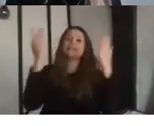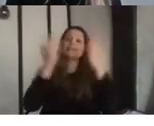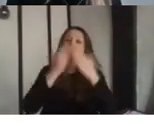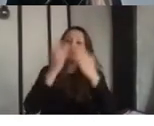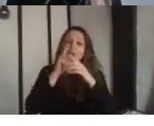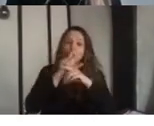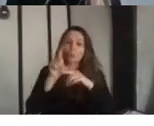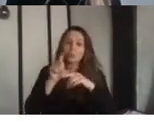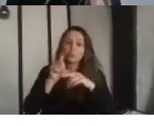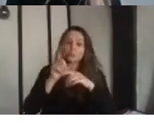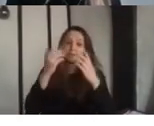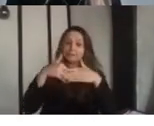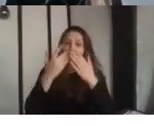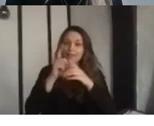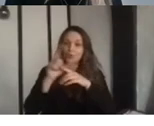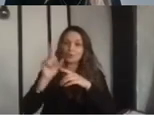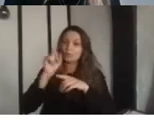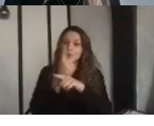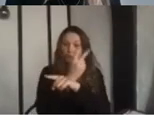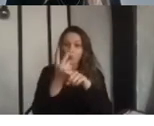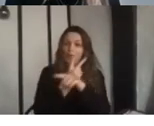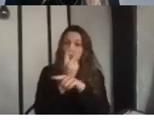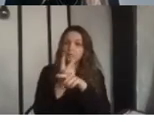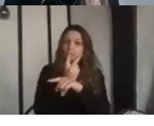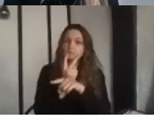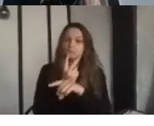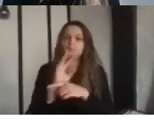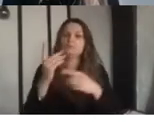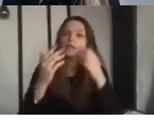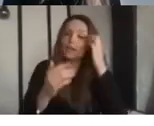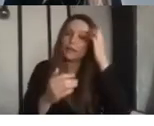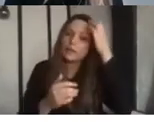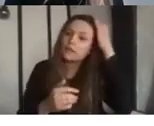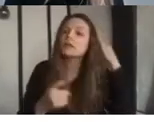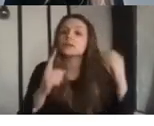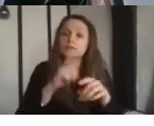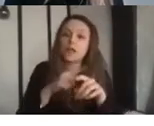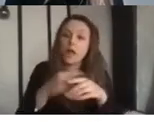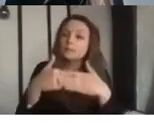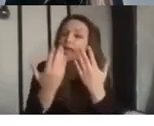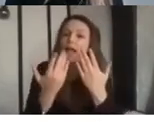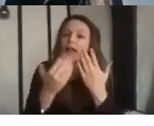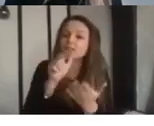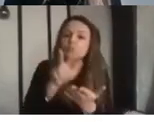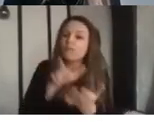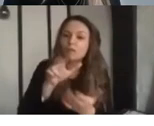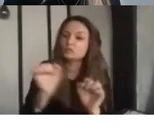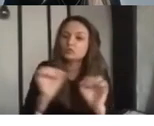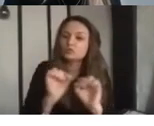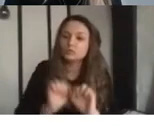Each lesson is for 2 hours. The times and days will still need to be confirmed.